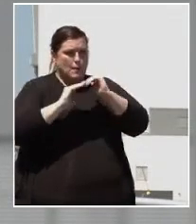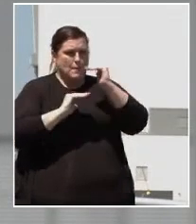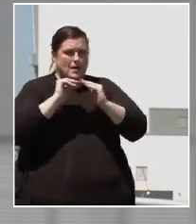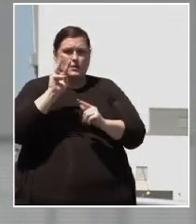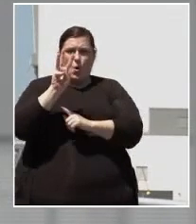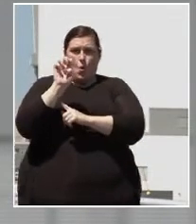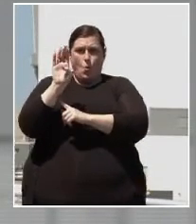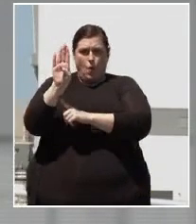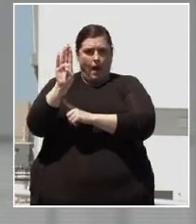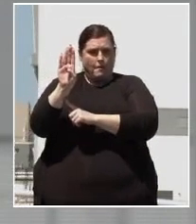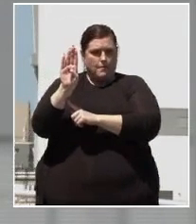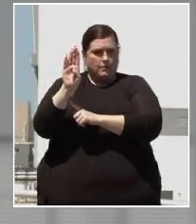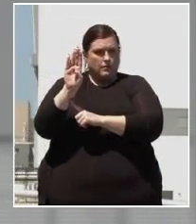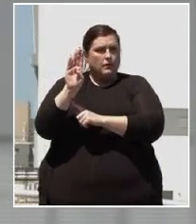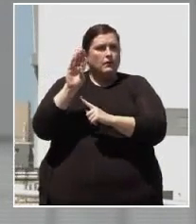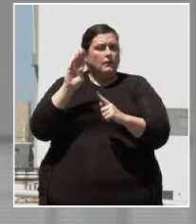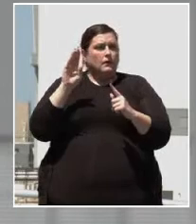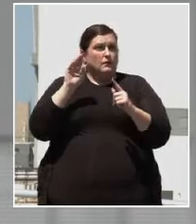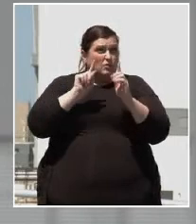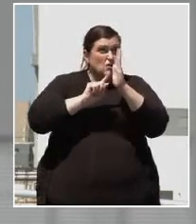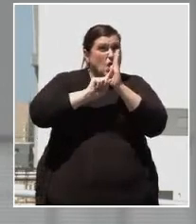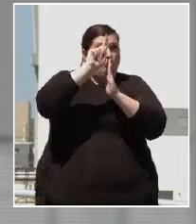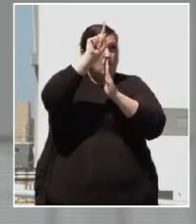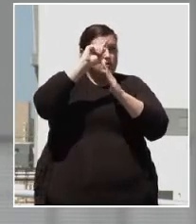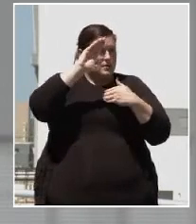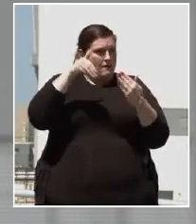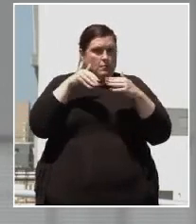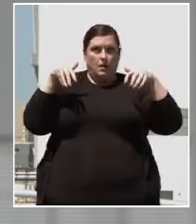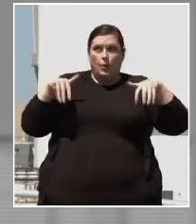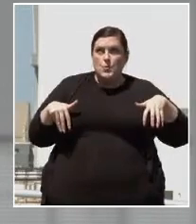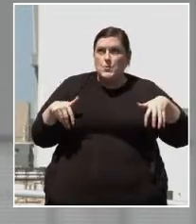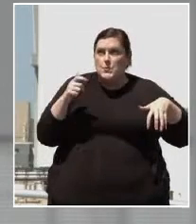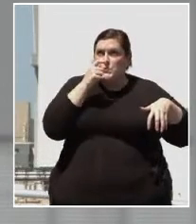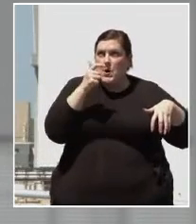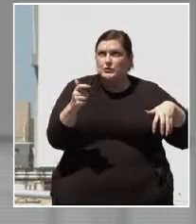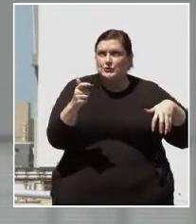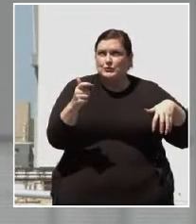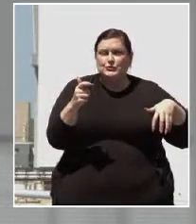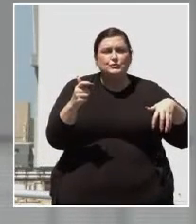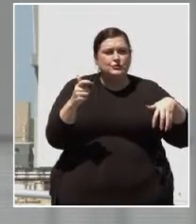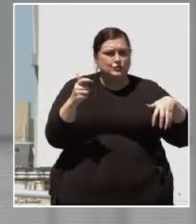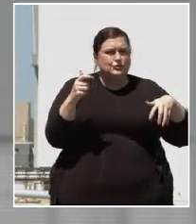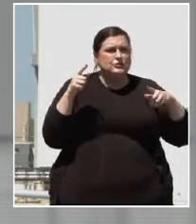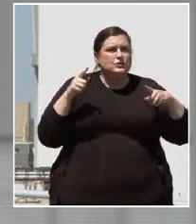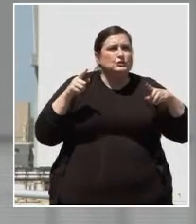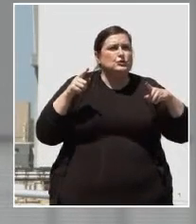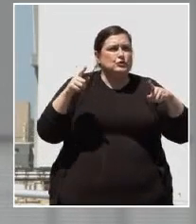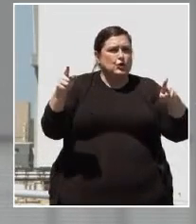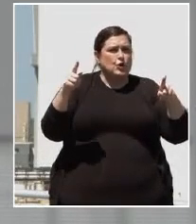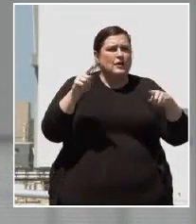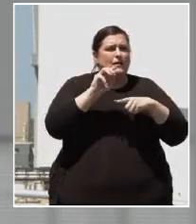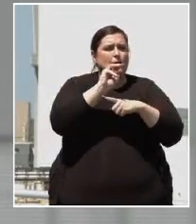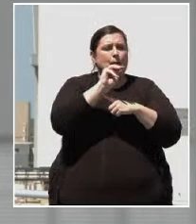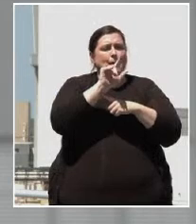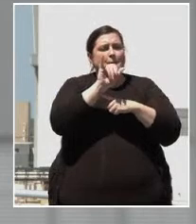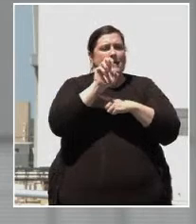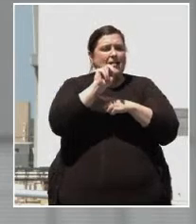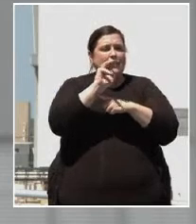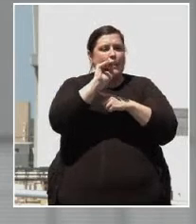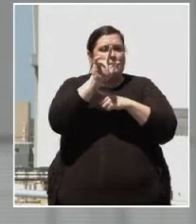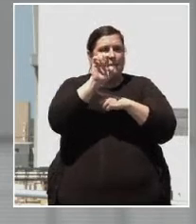world on the edge of their streets during the million mile